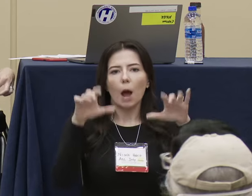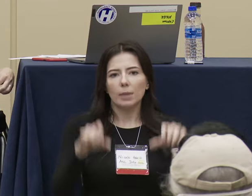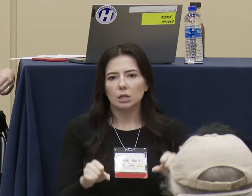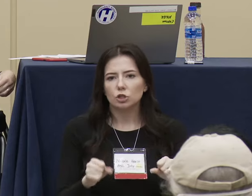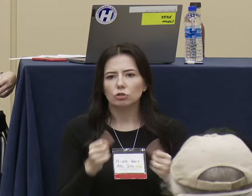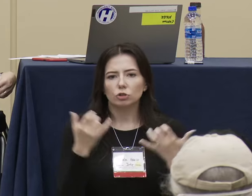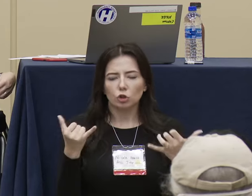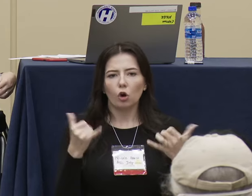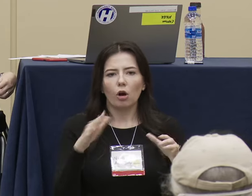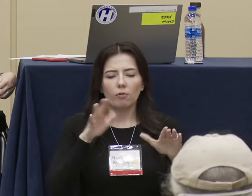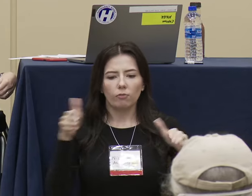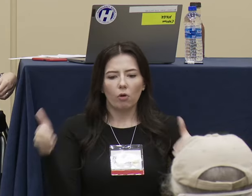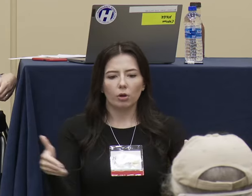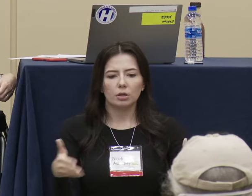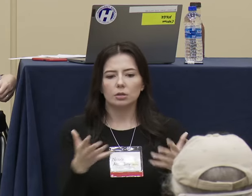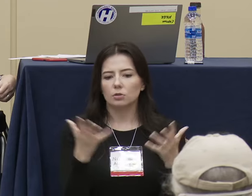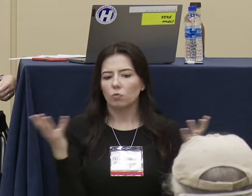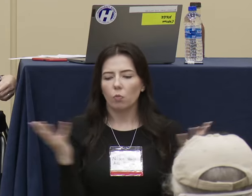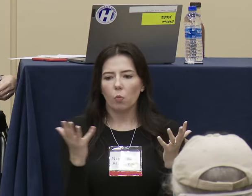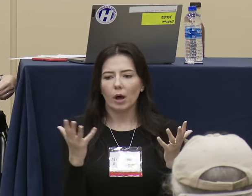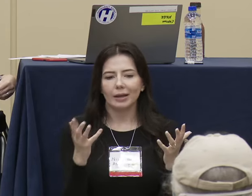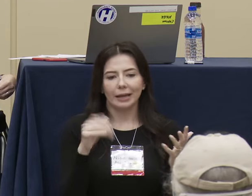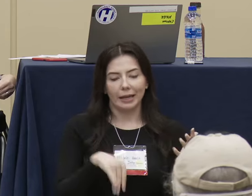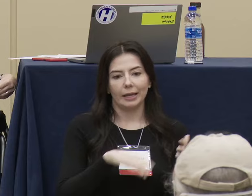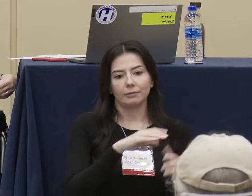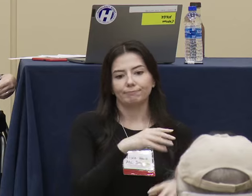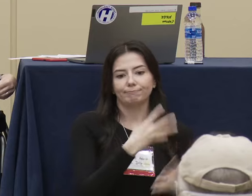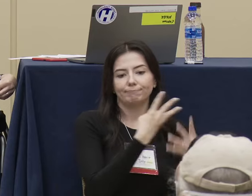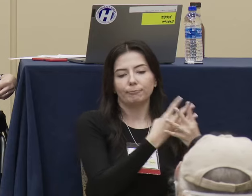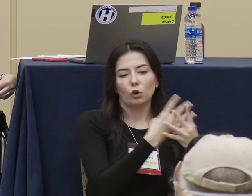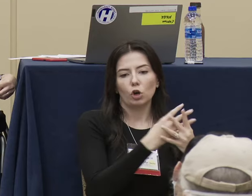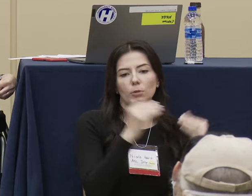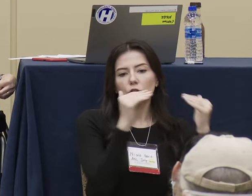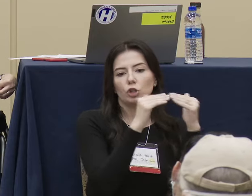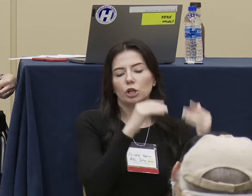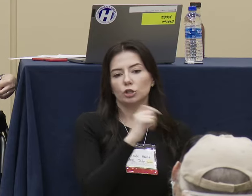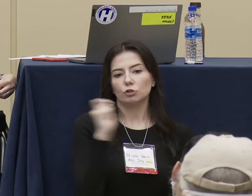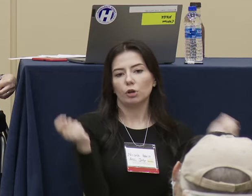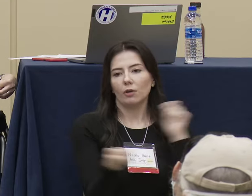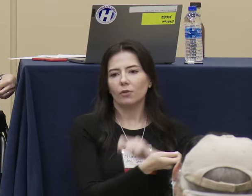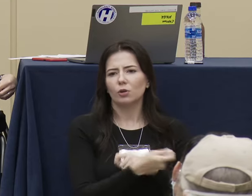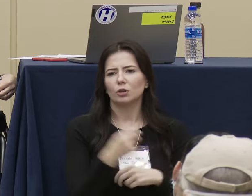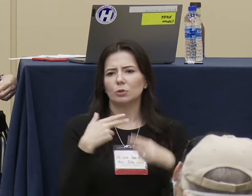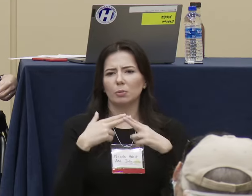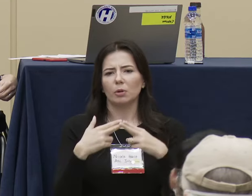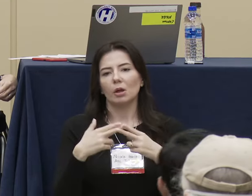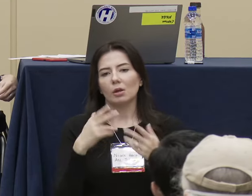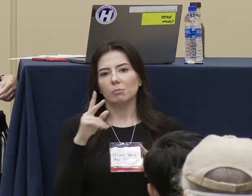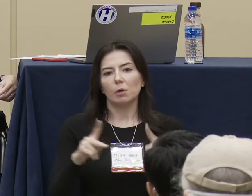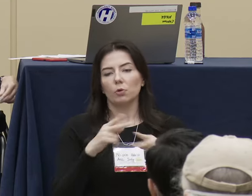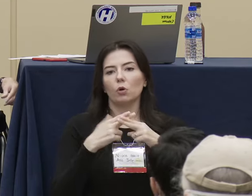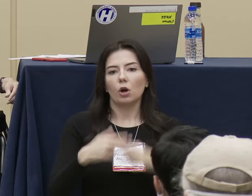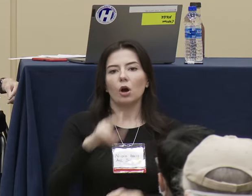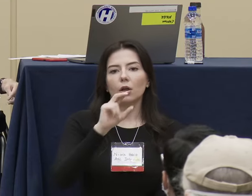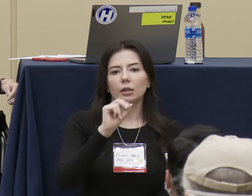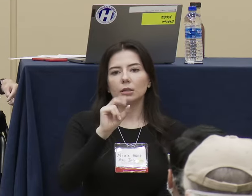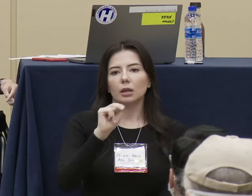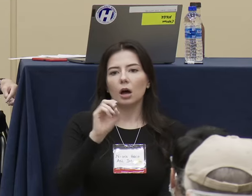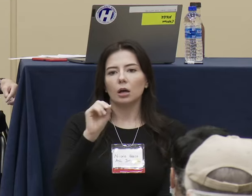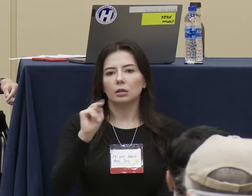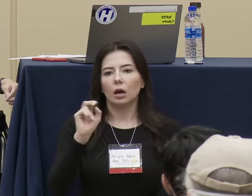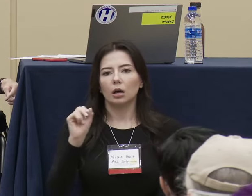unfortunately, especially in criminal justice reform, is on what people call the non-non-nons, right? The non-violent